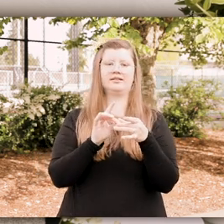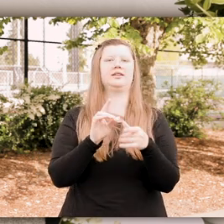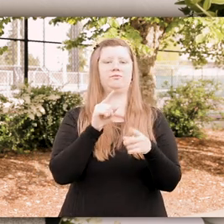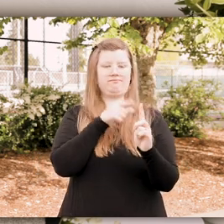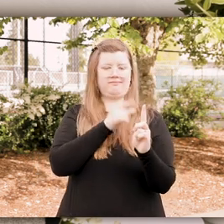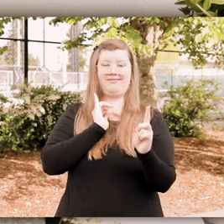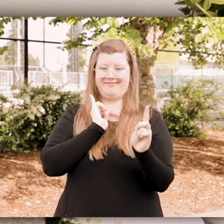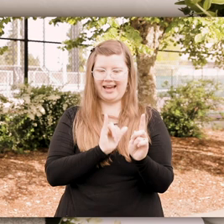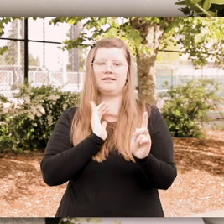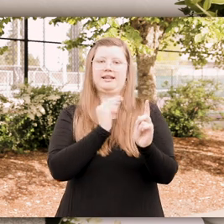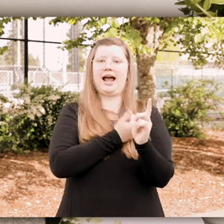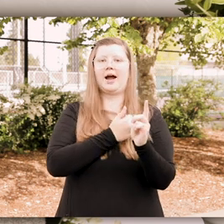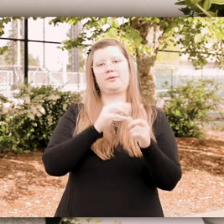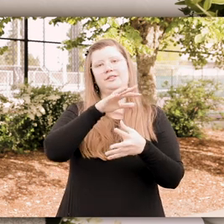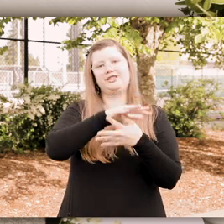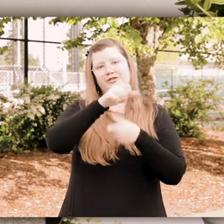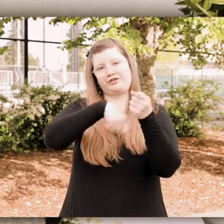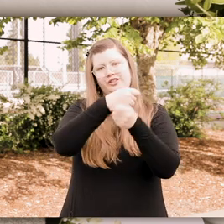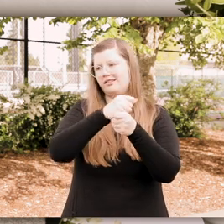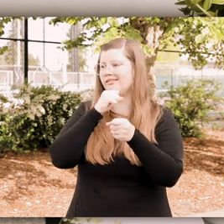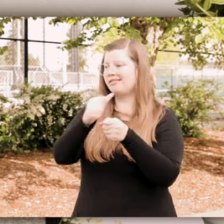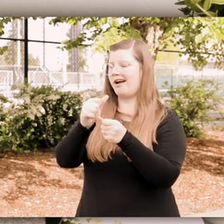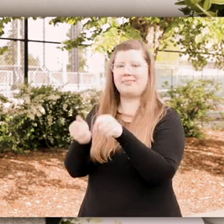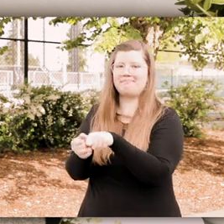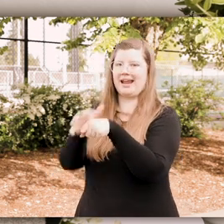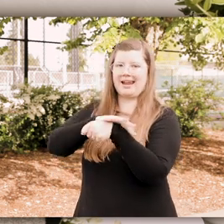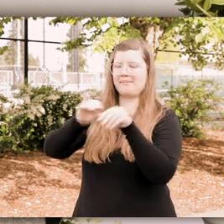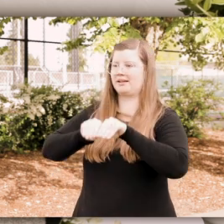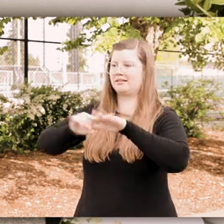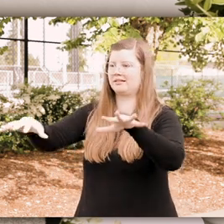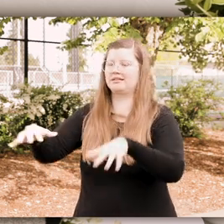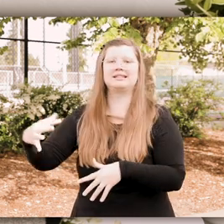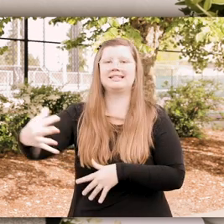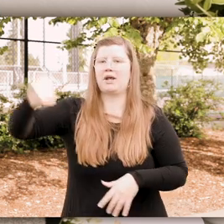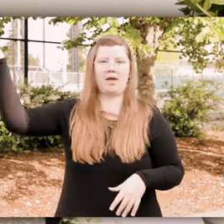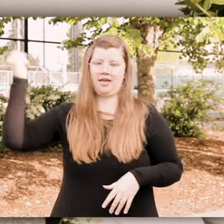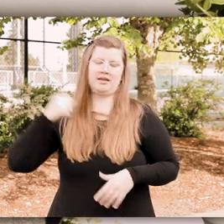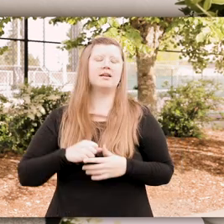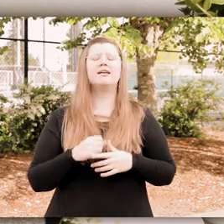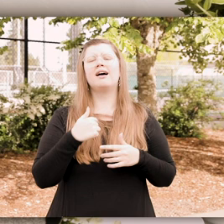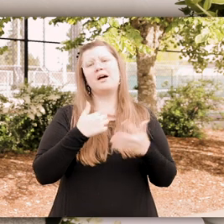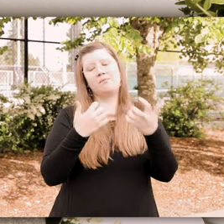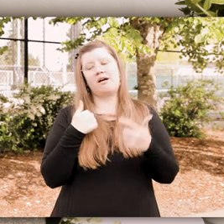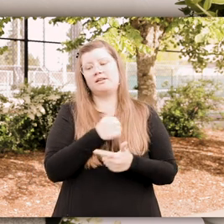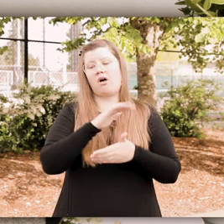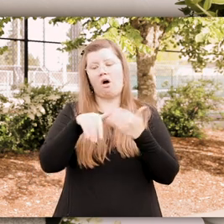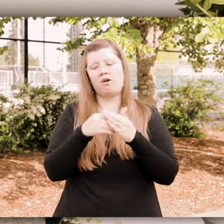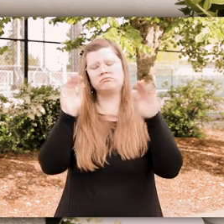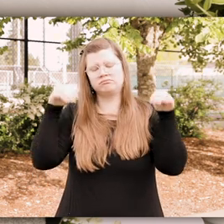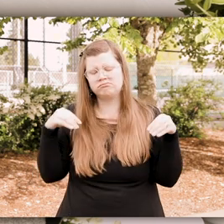away. It's no secret that today is not what we all envision, but I want all of us to hold our heads up high and realize that this is our